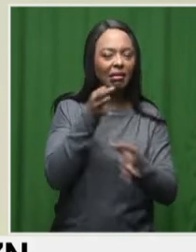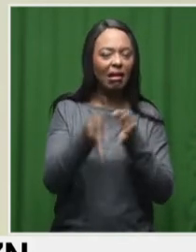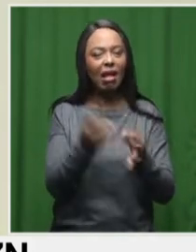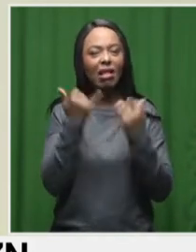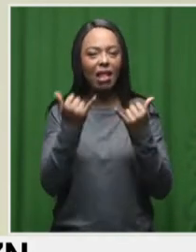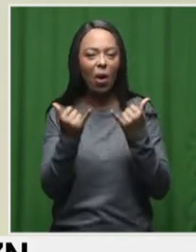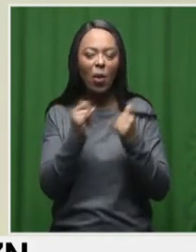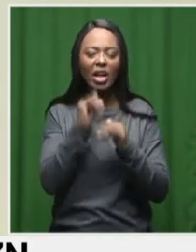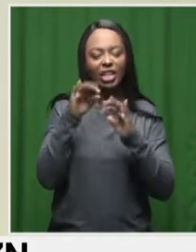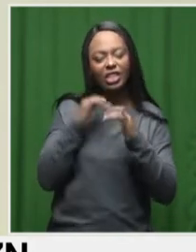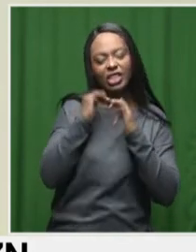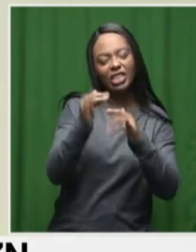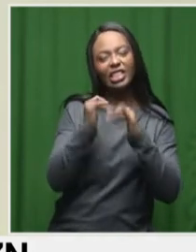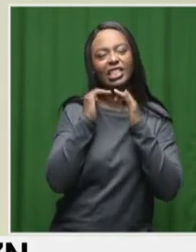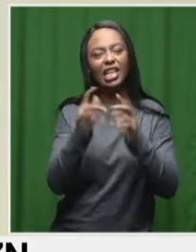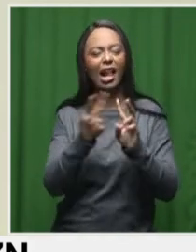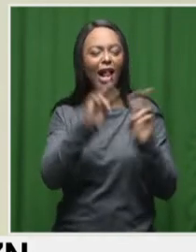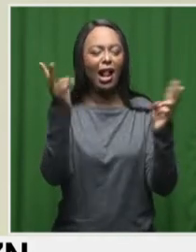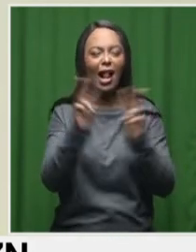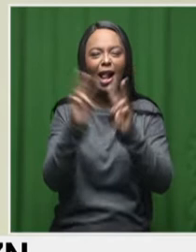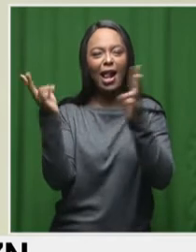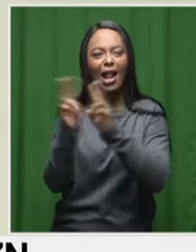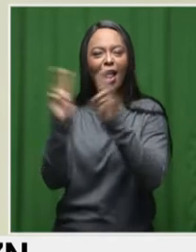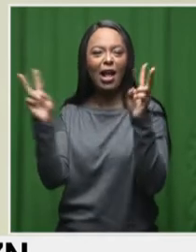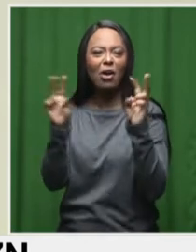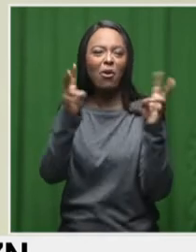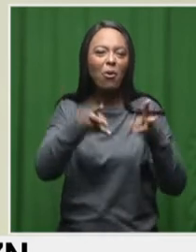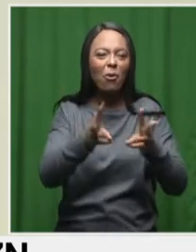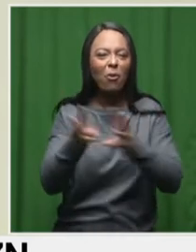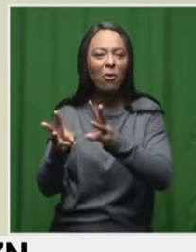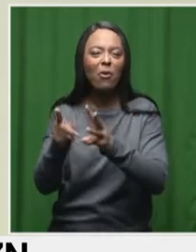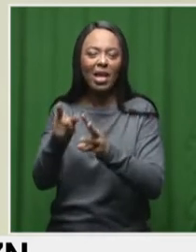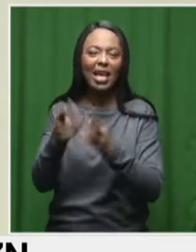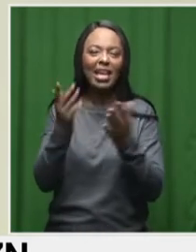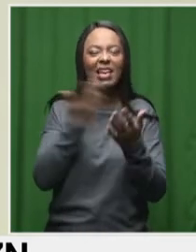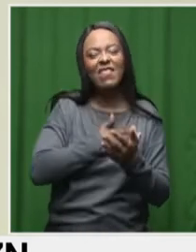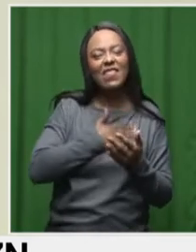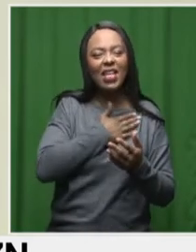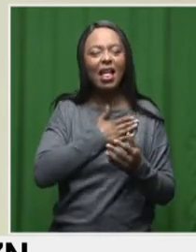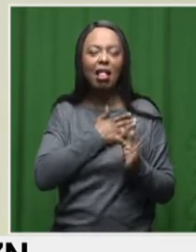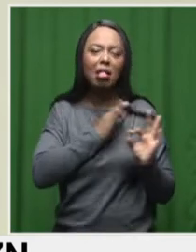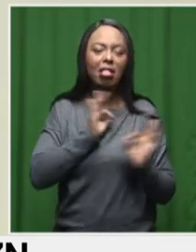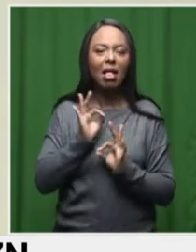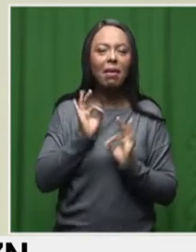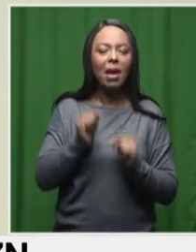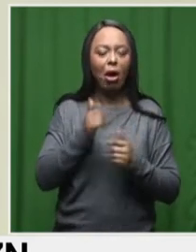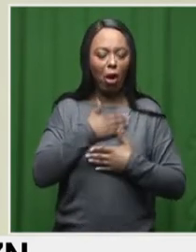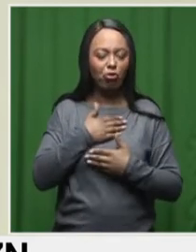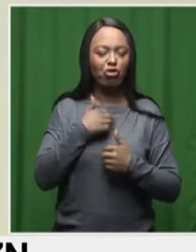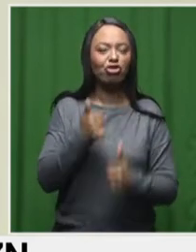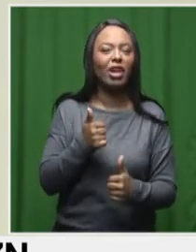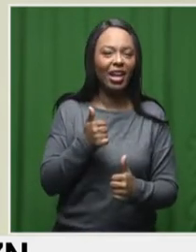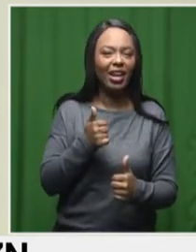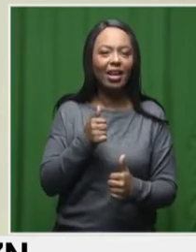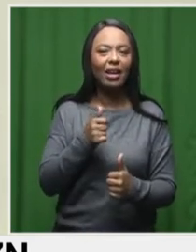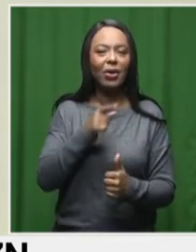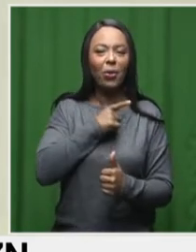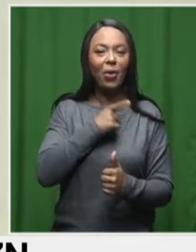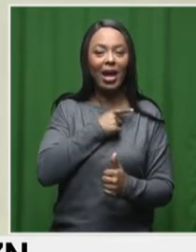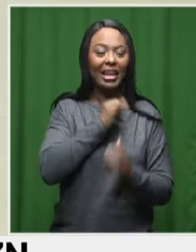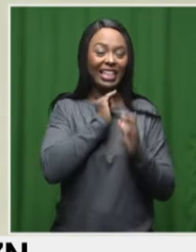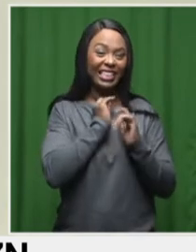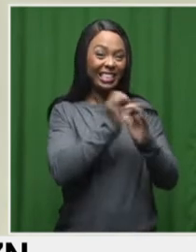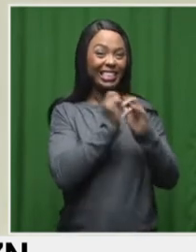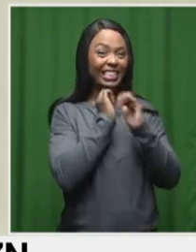jazz element and feel at home to appreciate a certain jazz element that actually able